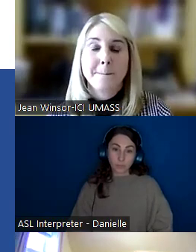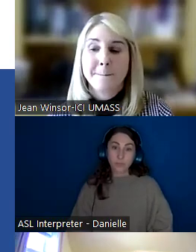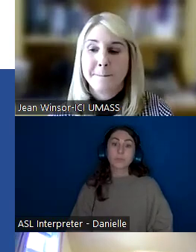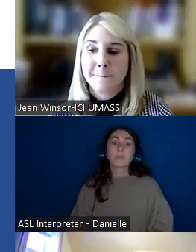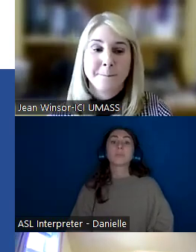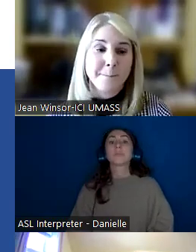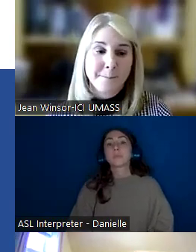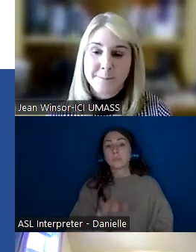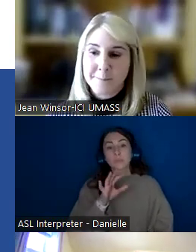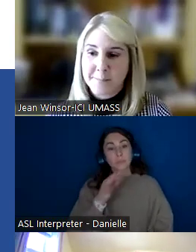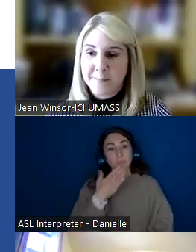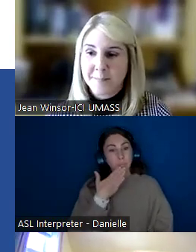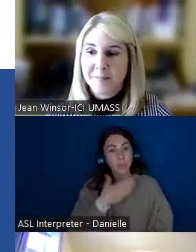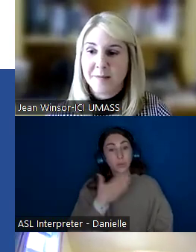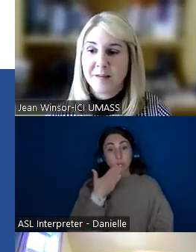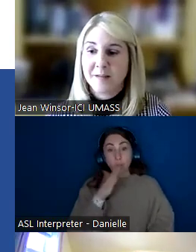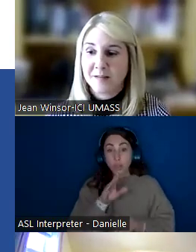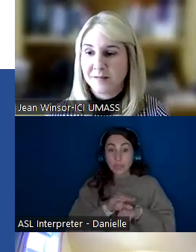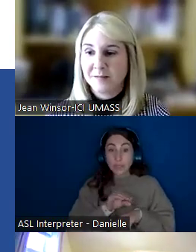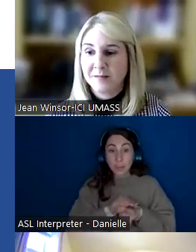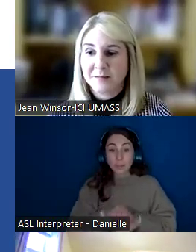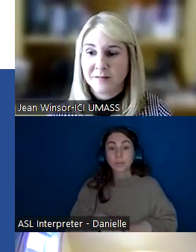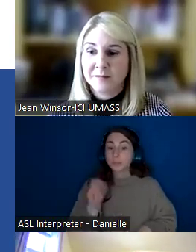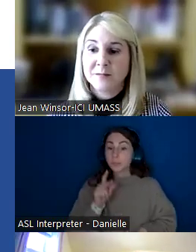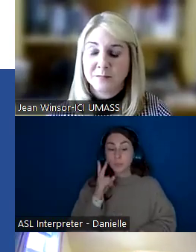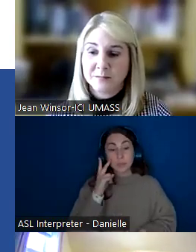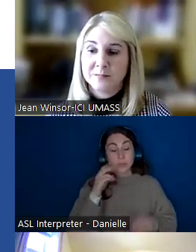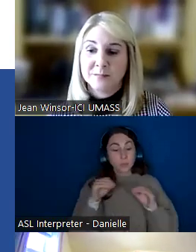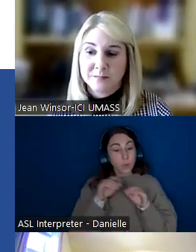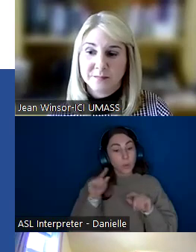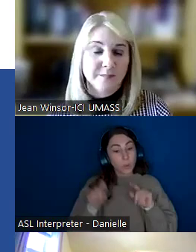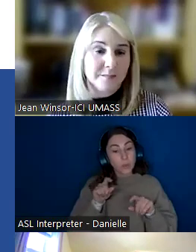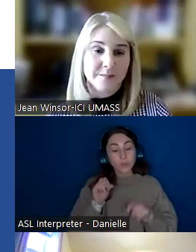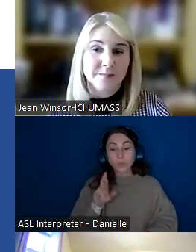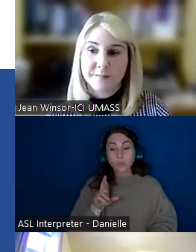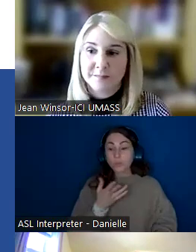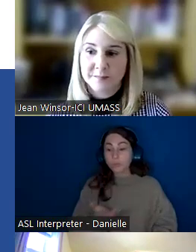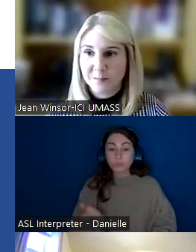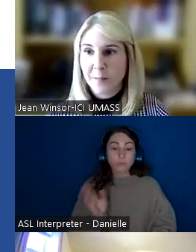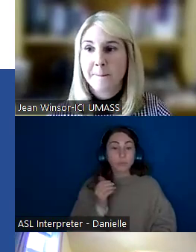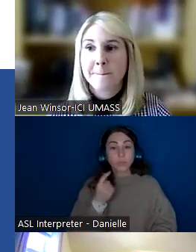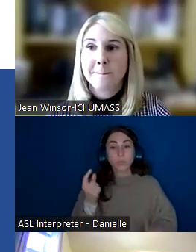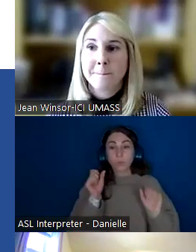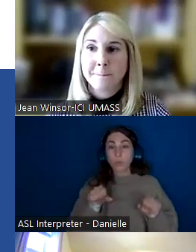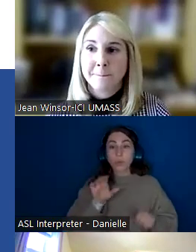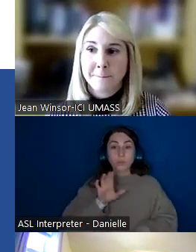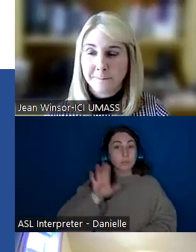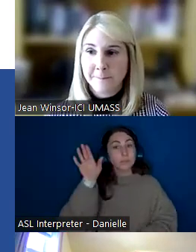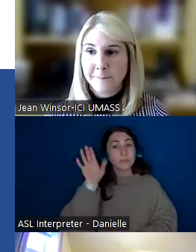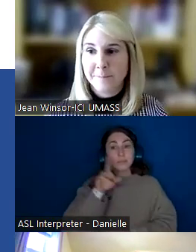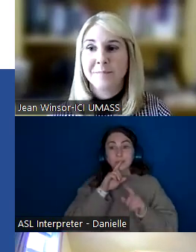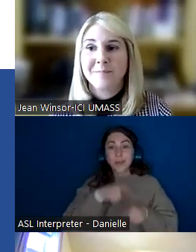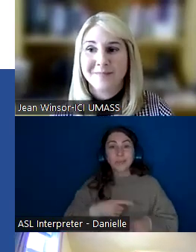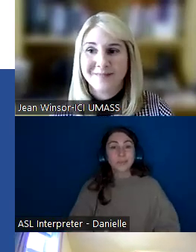Excellent. Thanks for that. Good tips. All right, then let's give it a minute or so, see if anybody wants to unmute and use their voice.